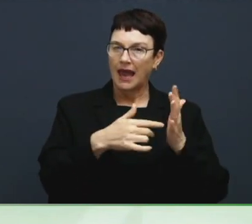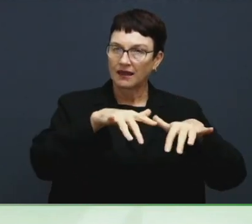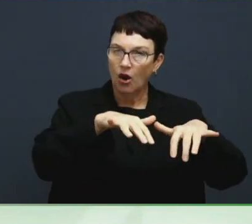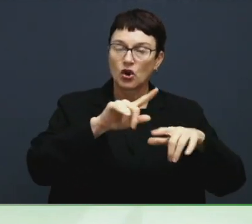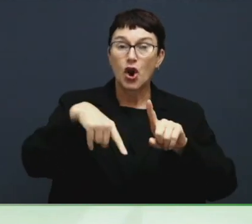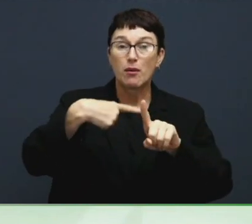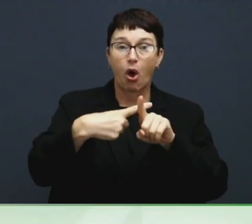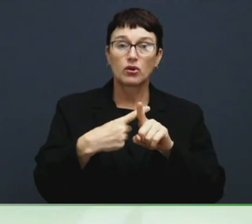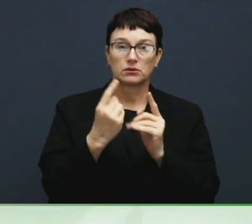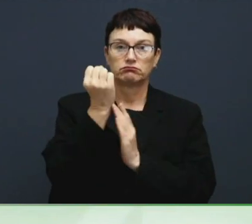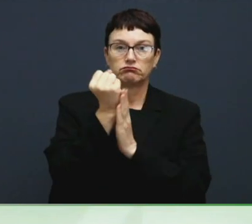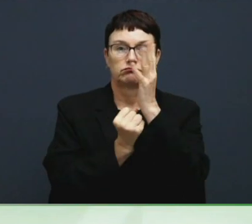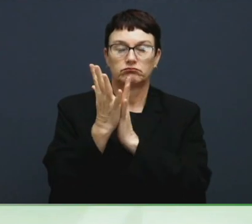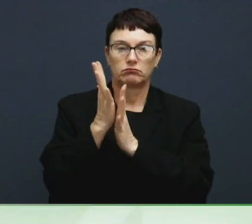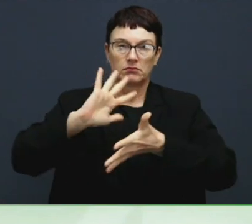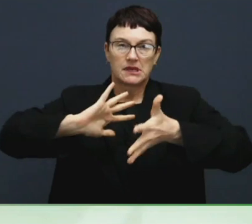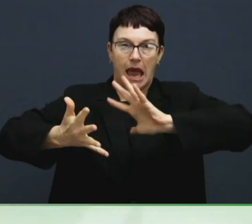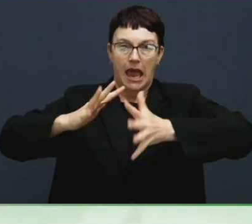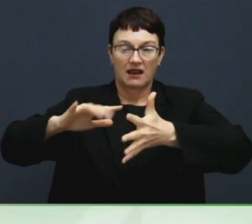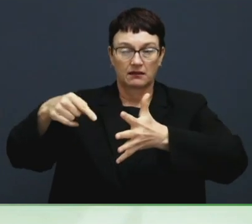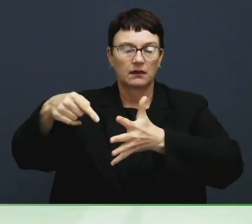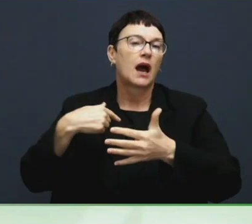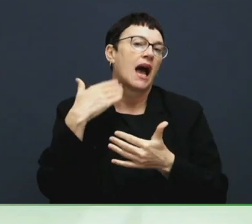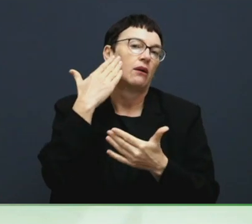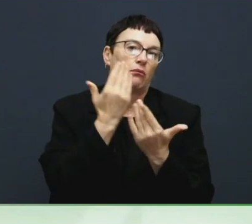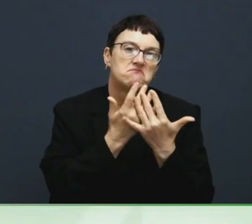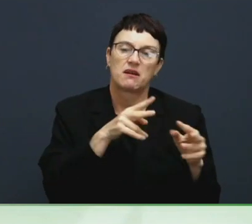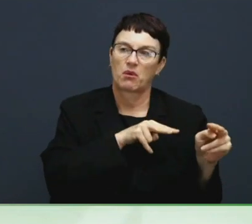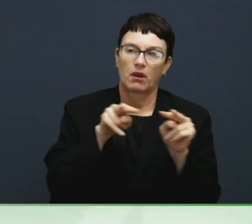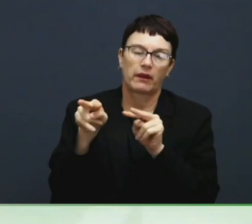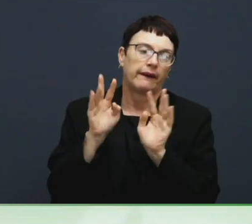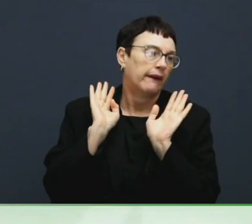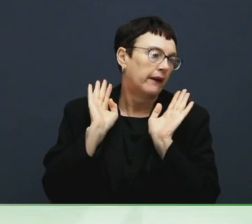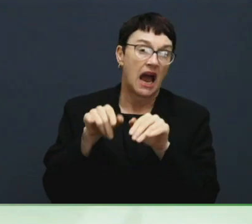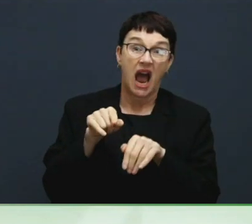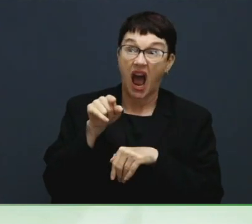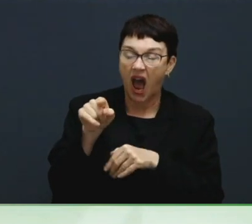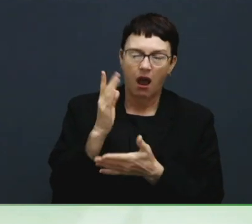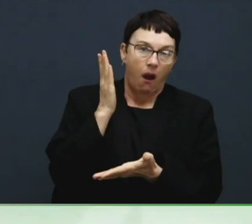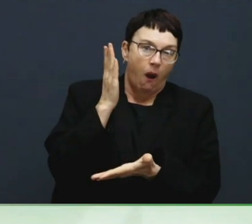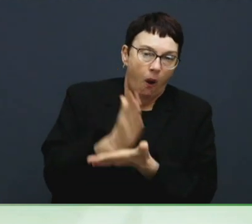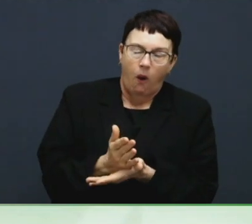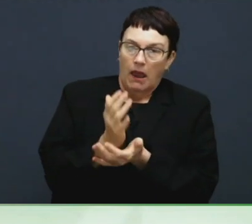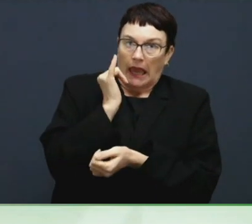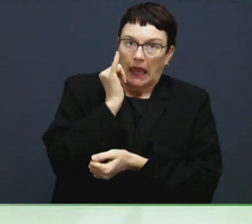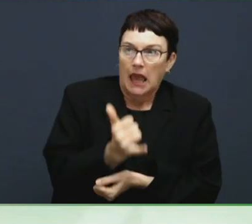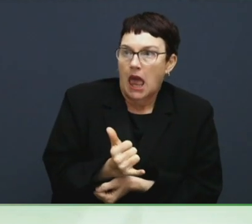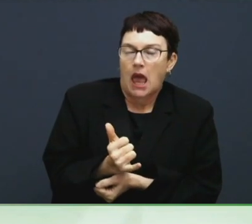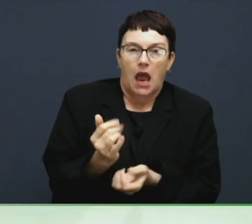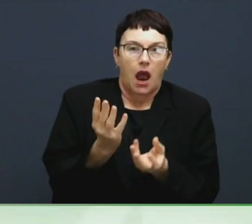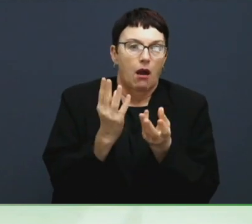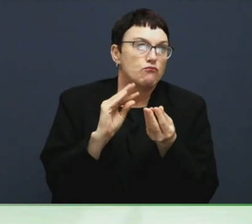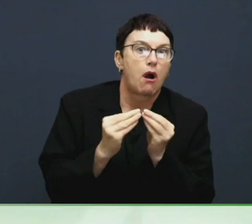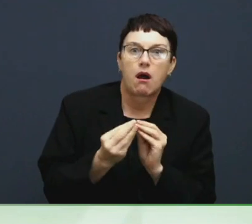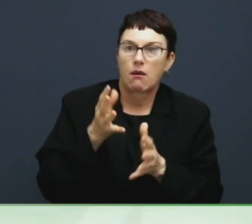true that most people see those and think that this is a real solution to a problem. But we struggle